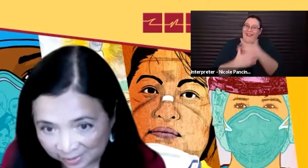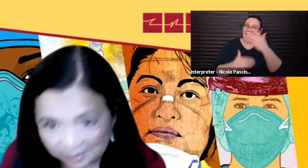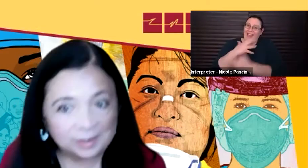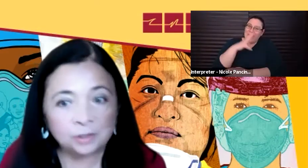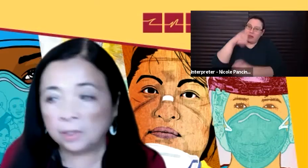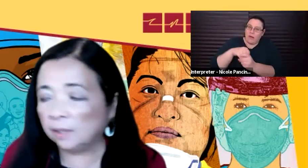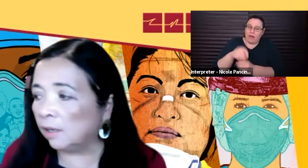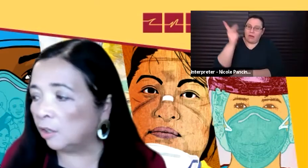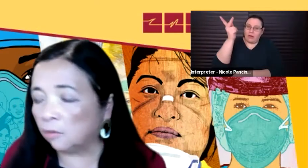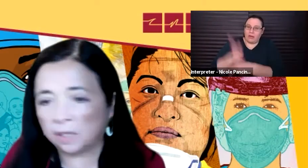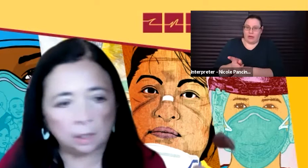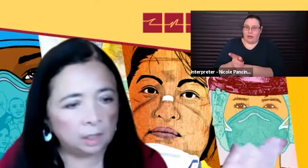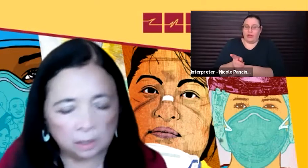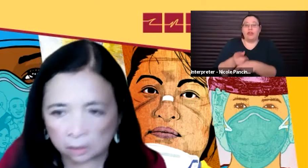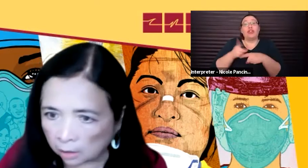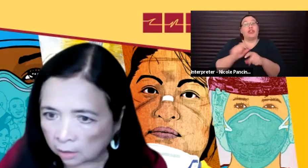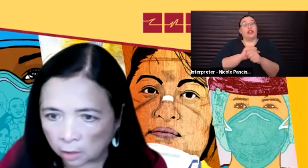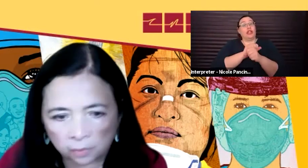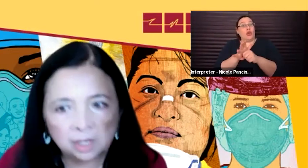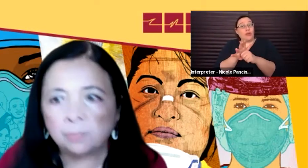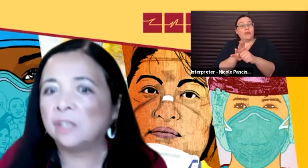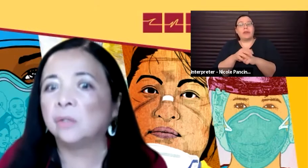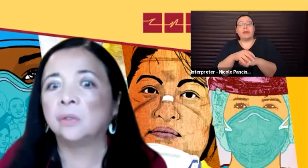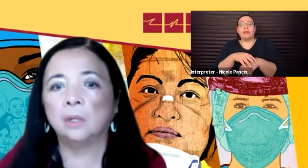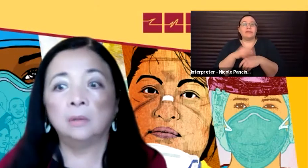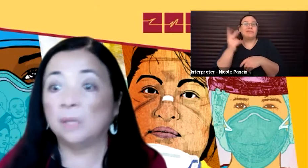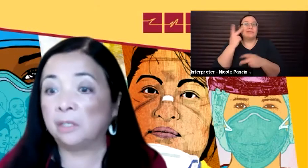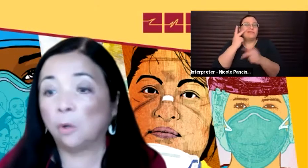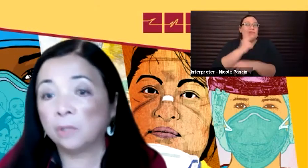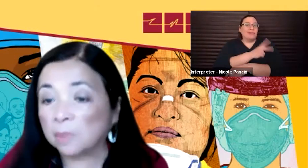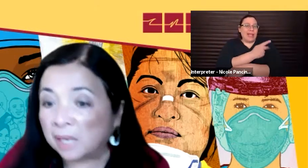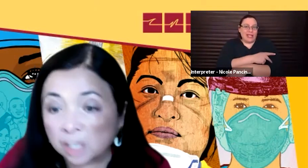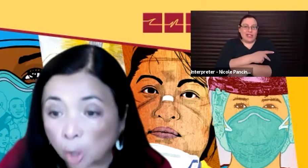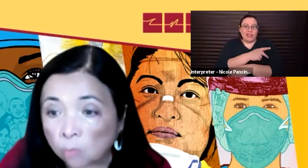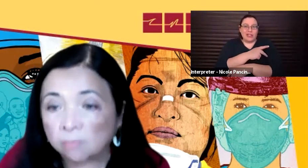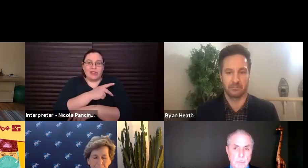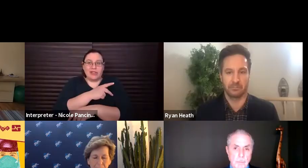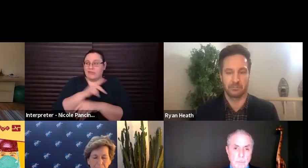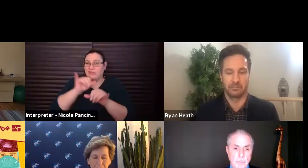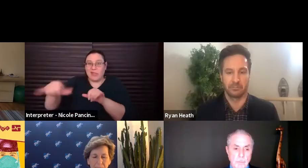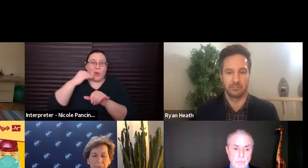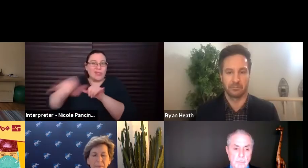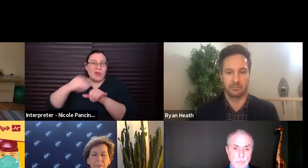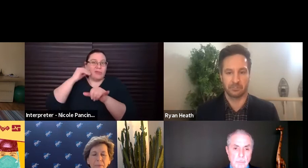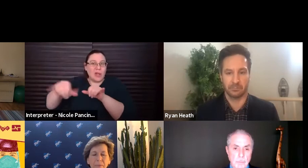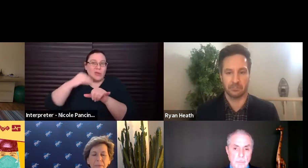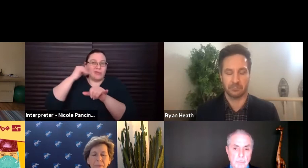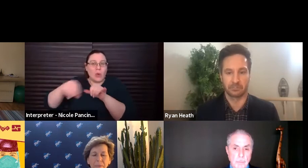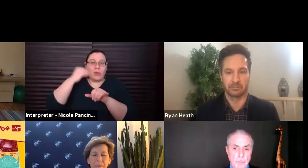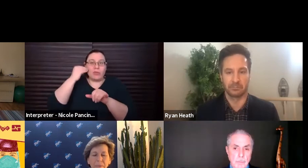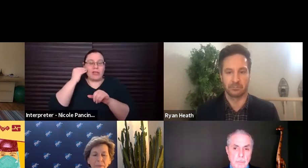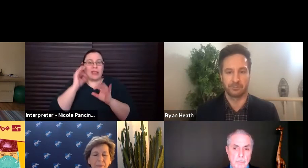care. During COVID, we've seen patients, they've been told to remain at home and their families have had to